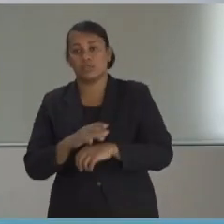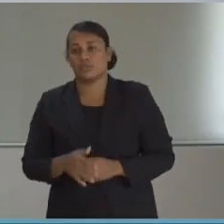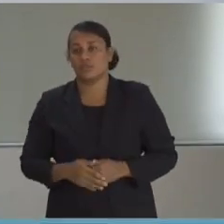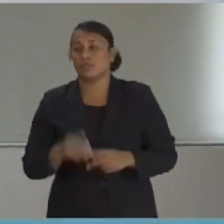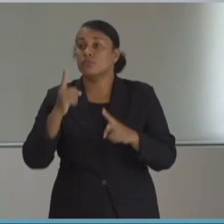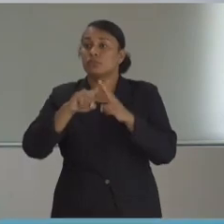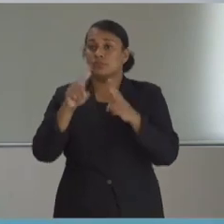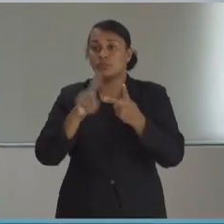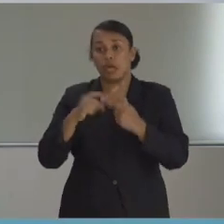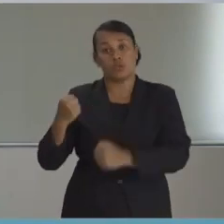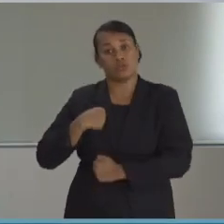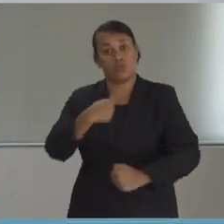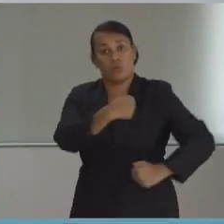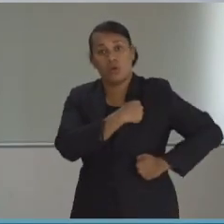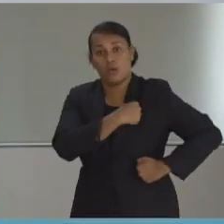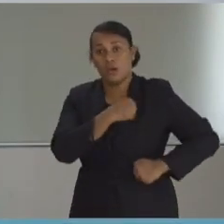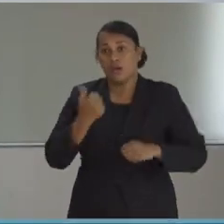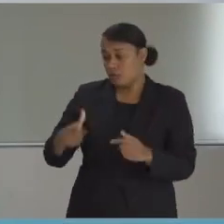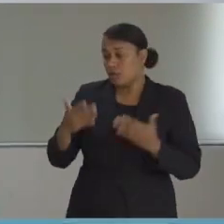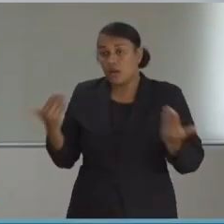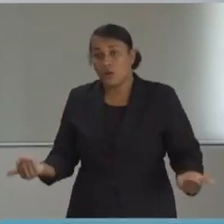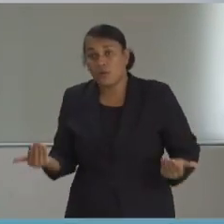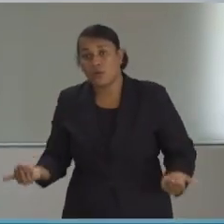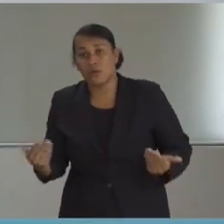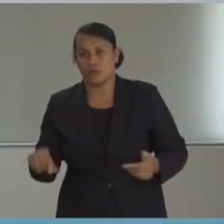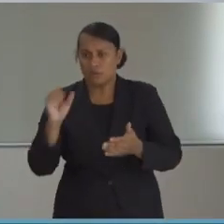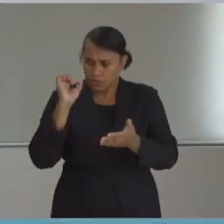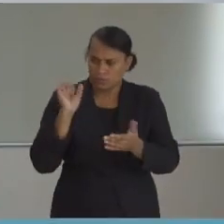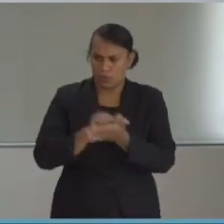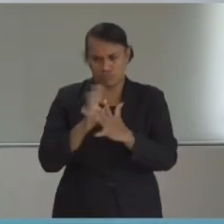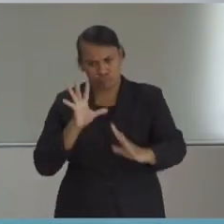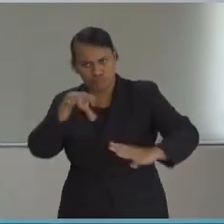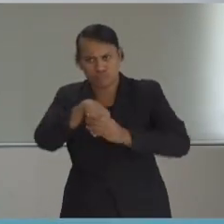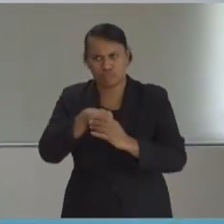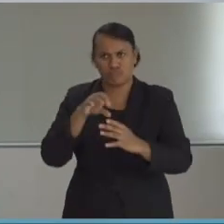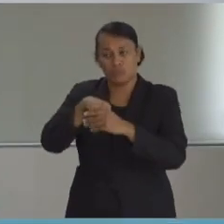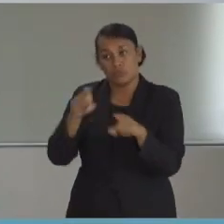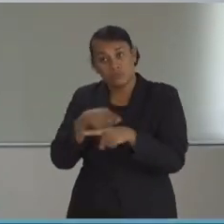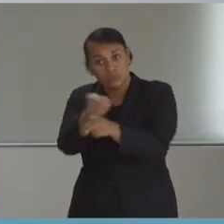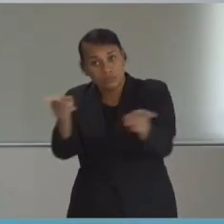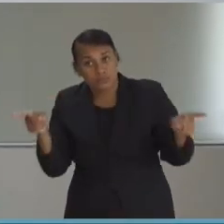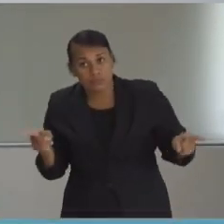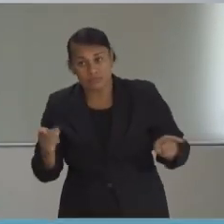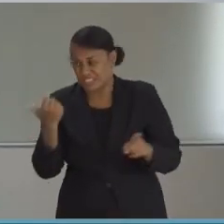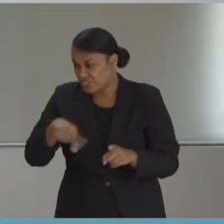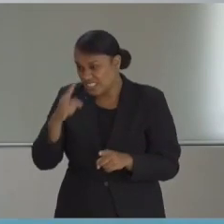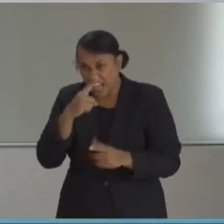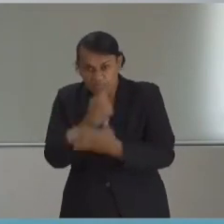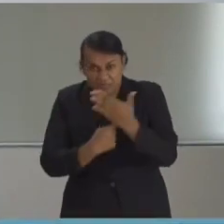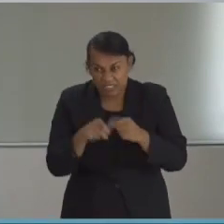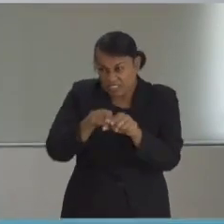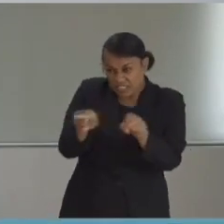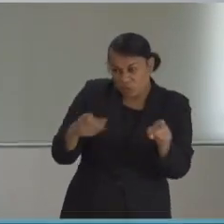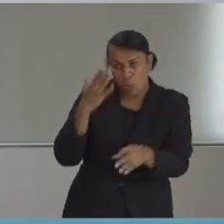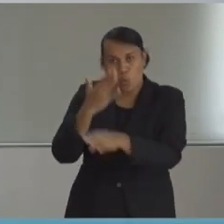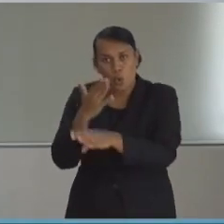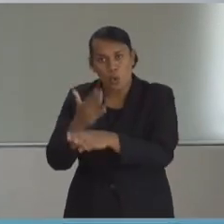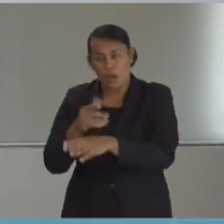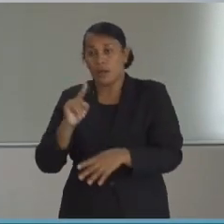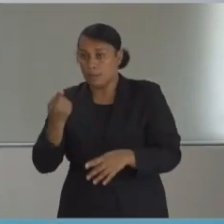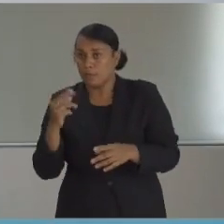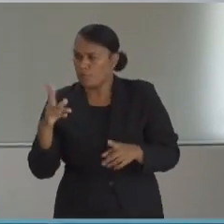and the RFMF are heavily involved in all this. As I've stated initially, the safety,